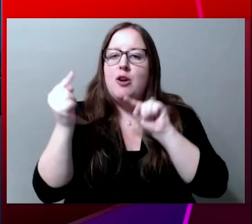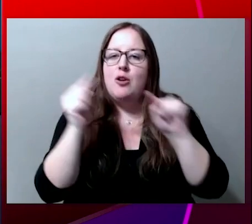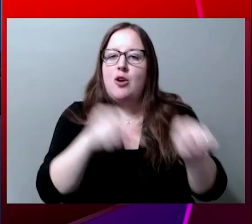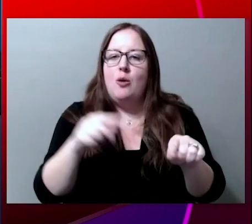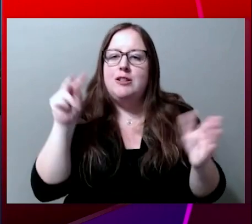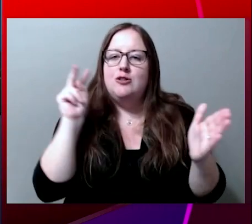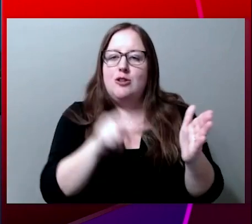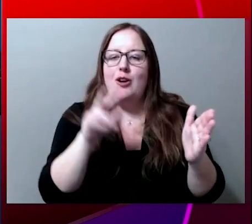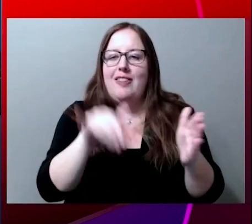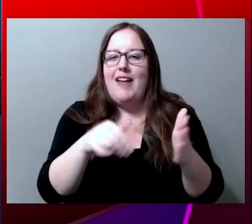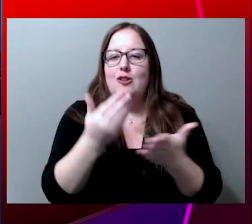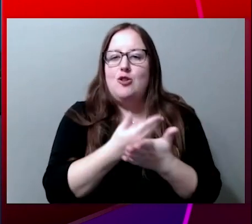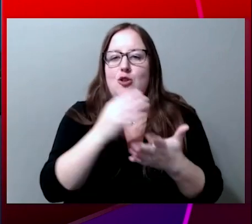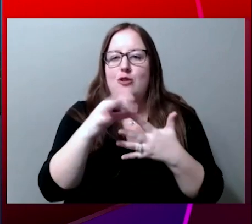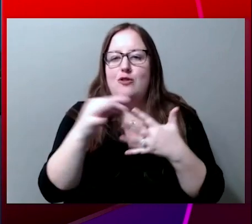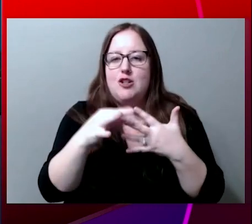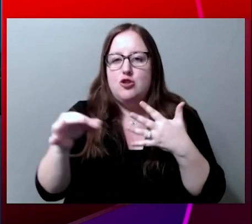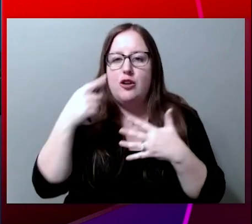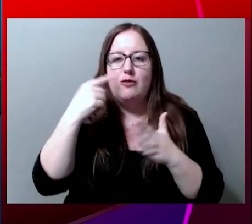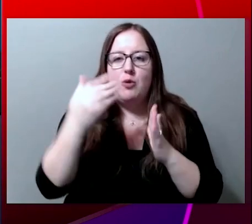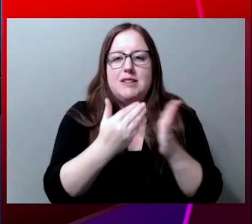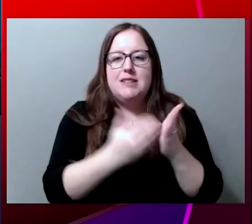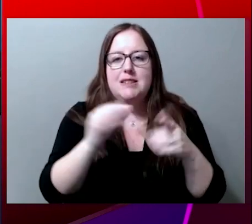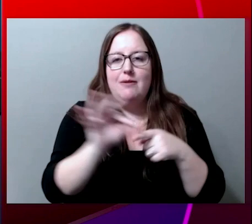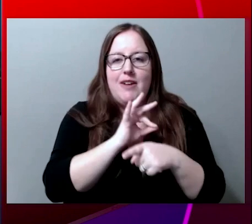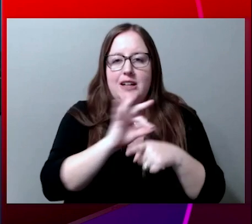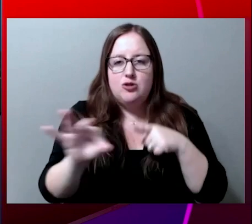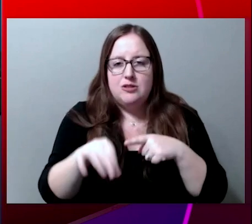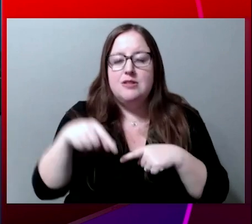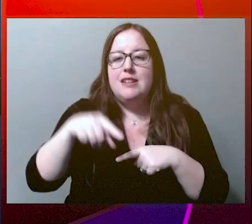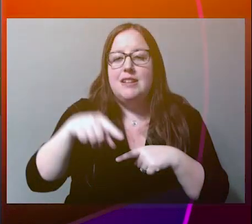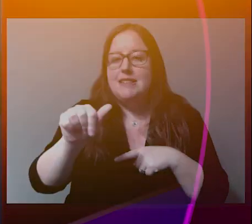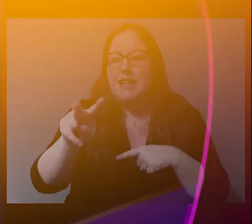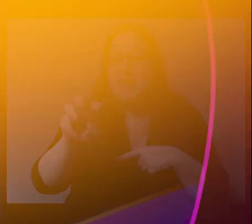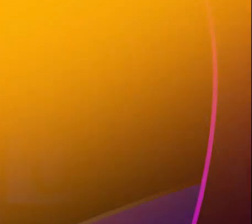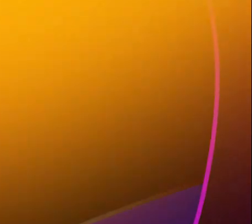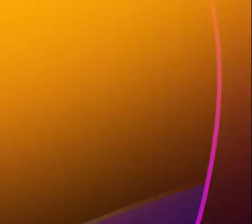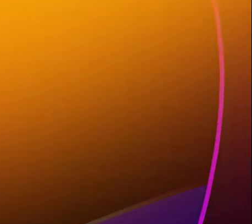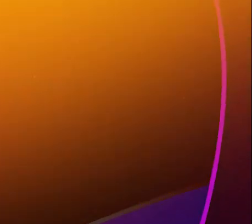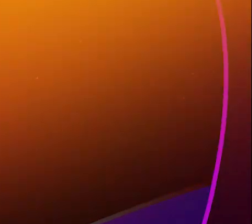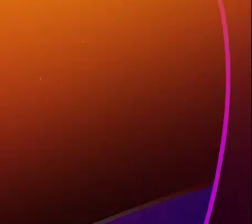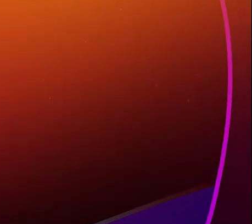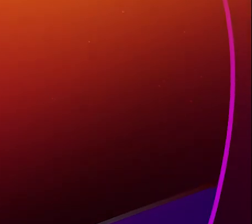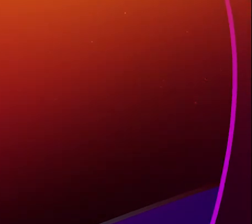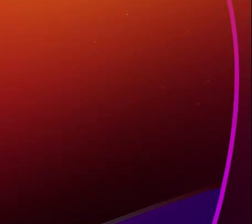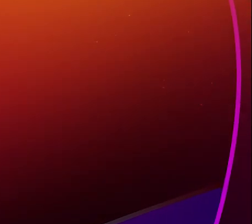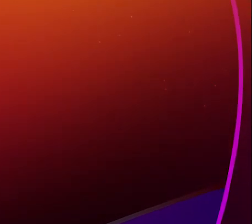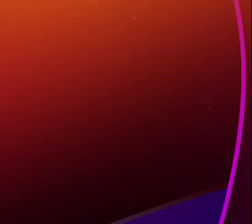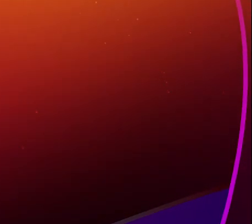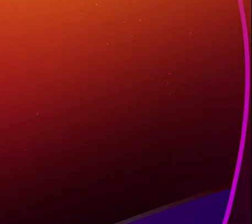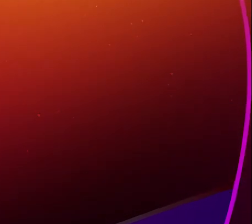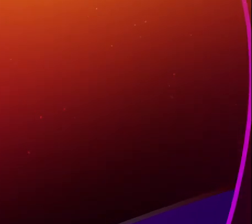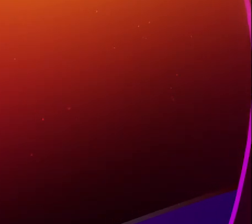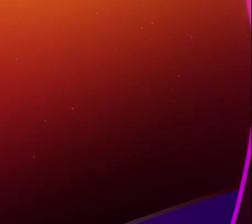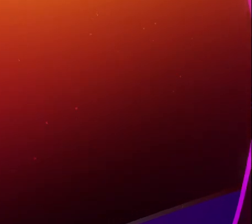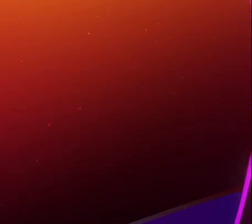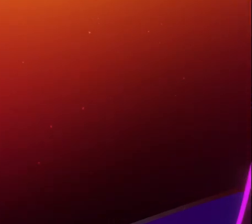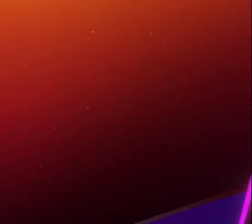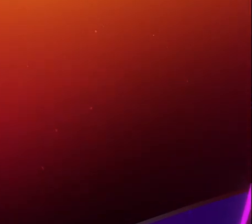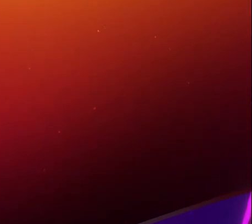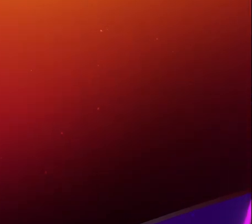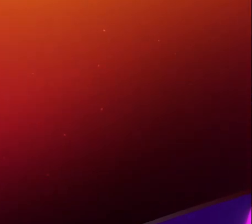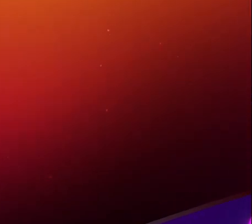the new feature of step functions. And this has been AWS On Air. We're going to take a quick break before our next segment. So